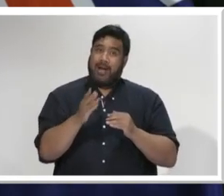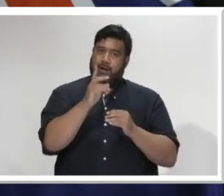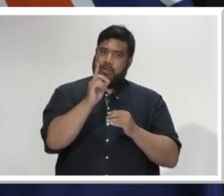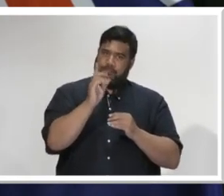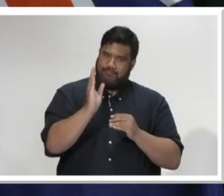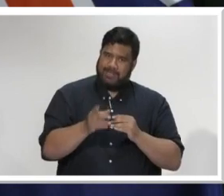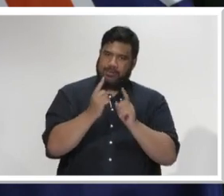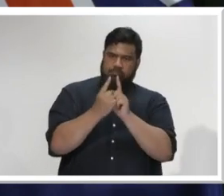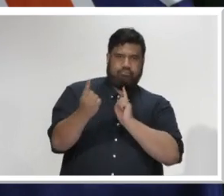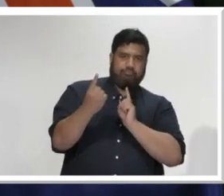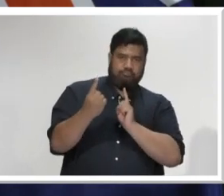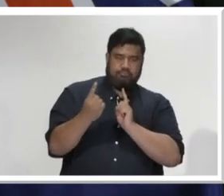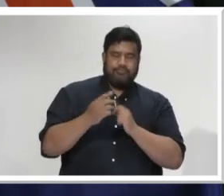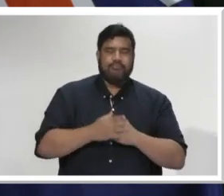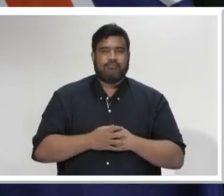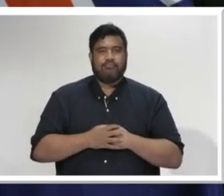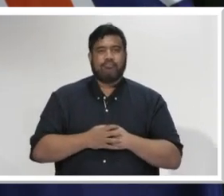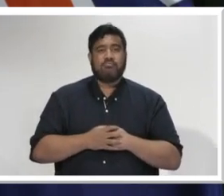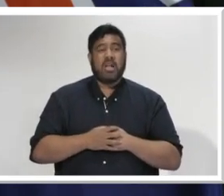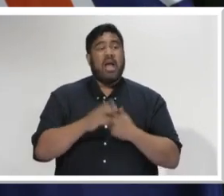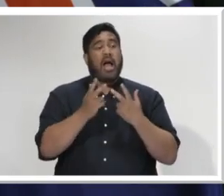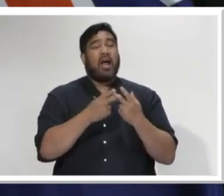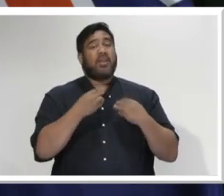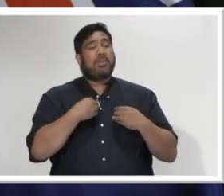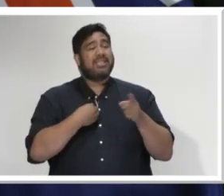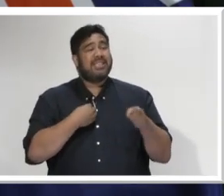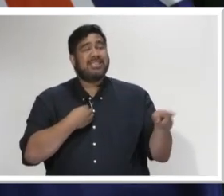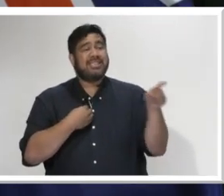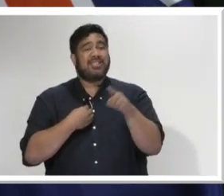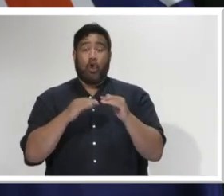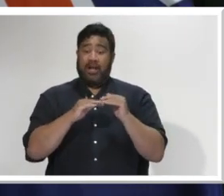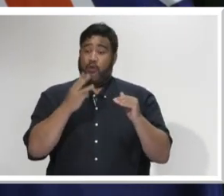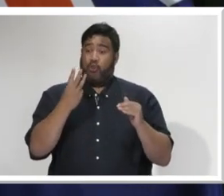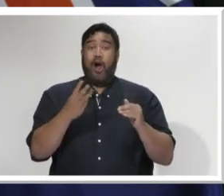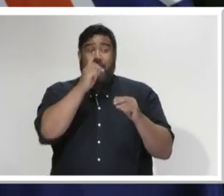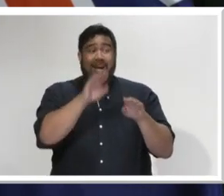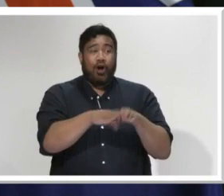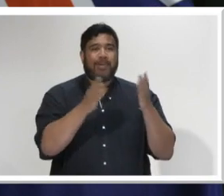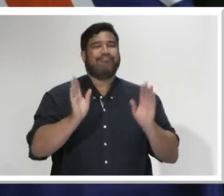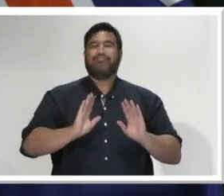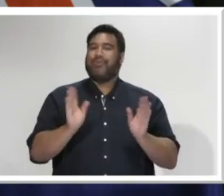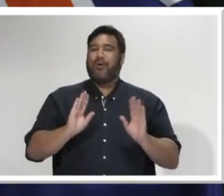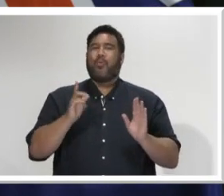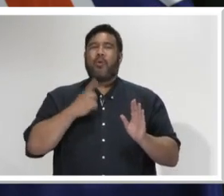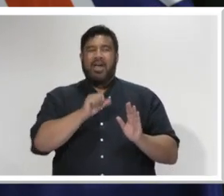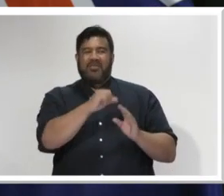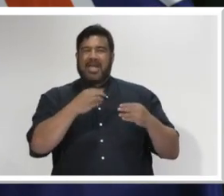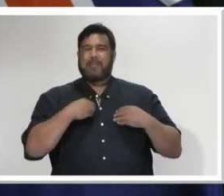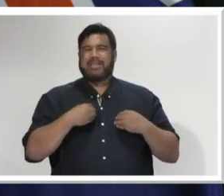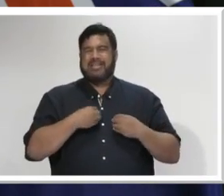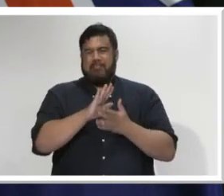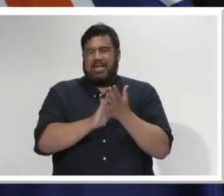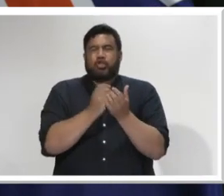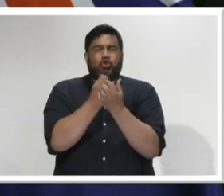are, however, some businesses that cannot open in their usual way because it involves far too much contact